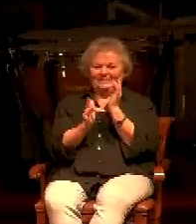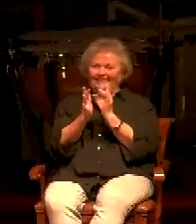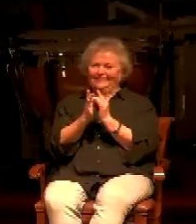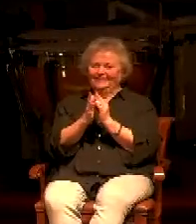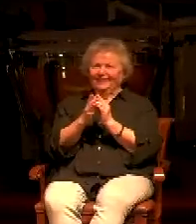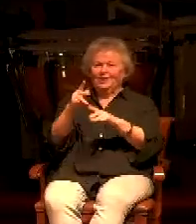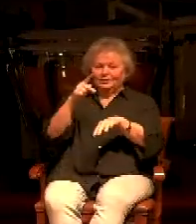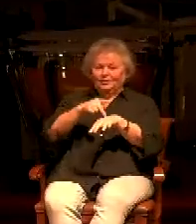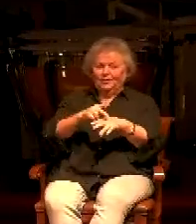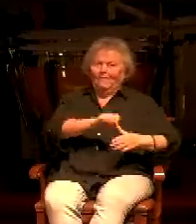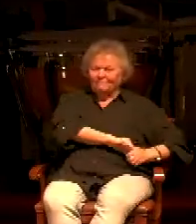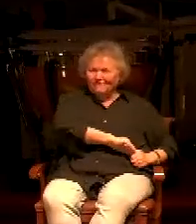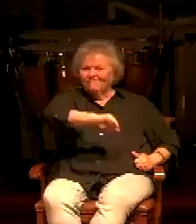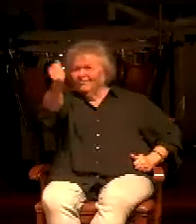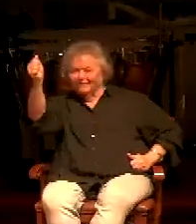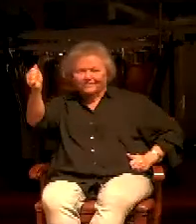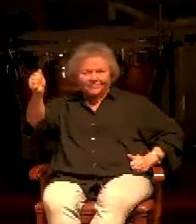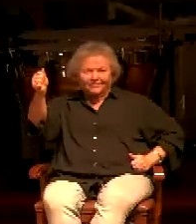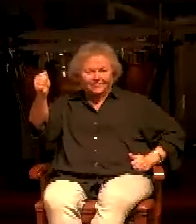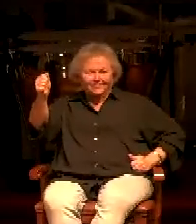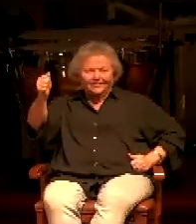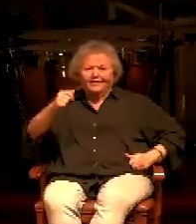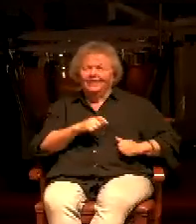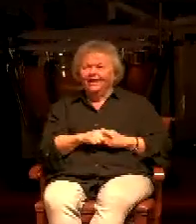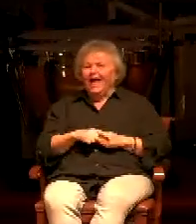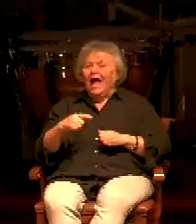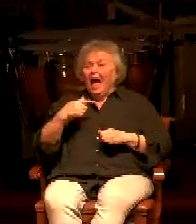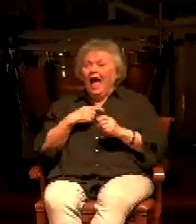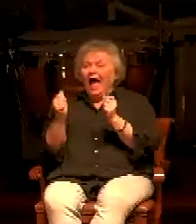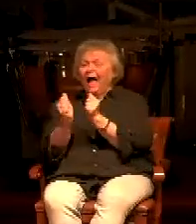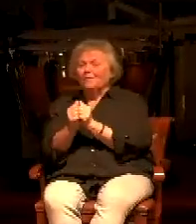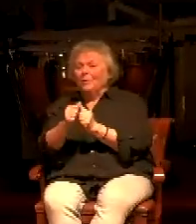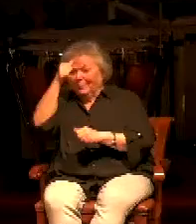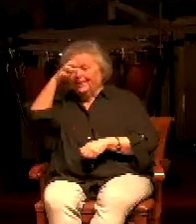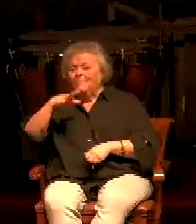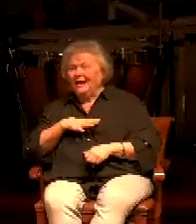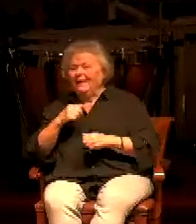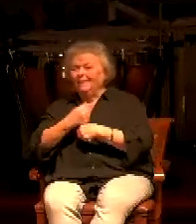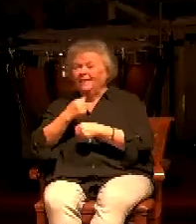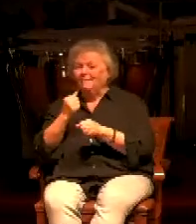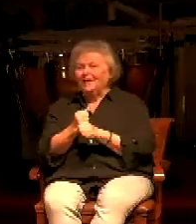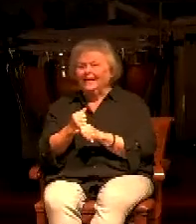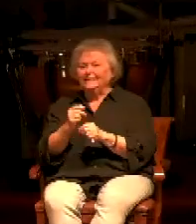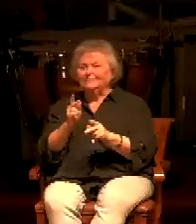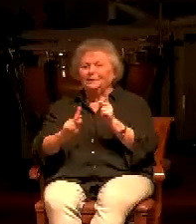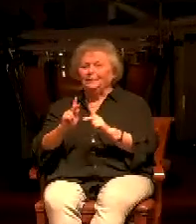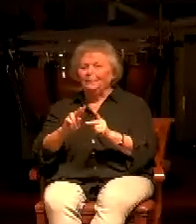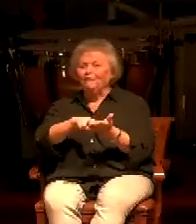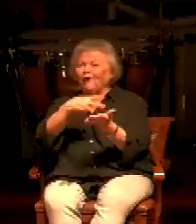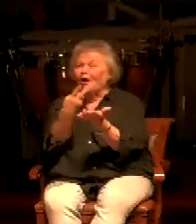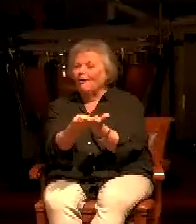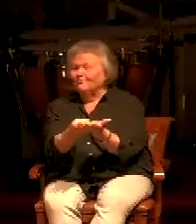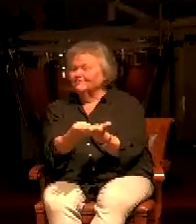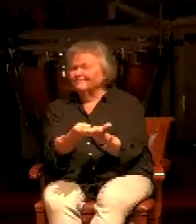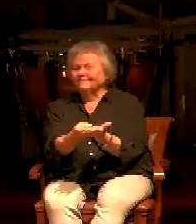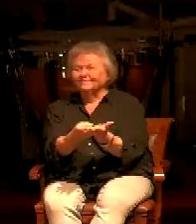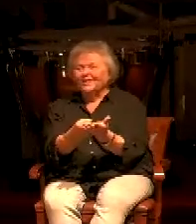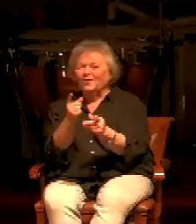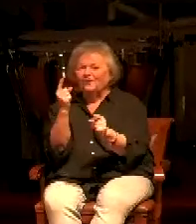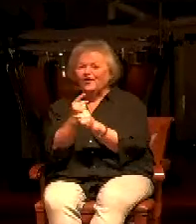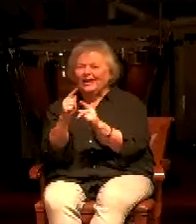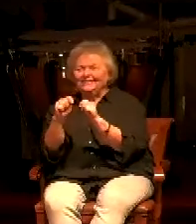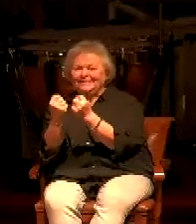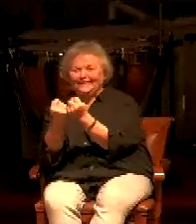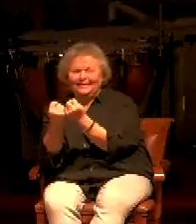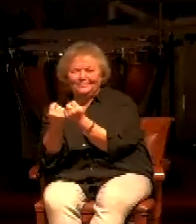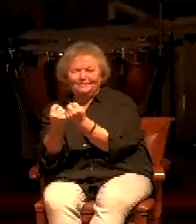out because, hey, I'm with the guy who can speak and you can all fall. So it's like, let's do this. I'm ready. It's like having MJ on your team. You're going to win in basketball, right? Like,